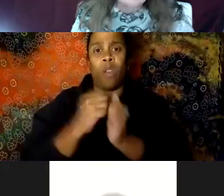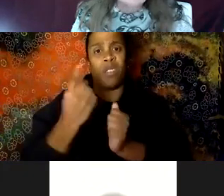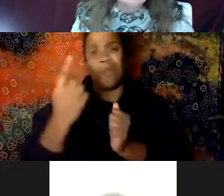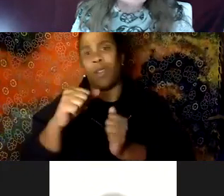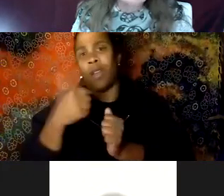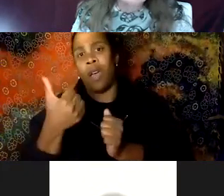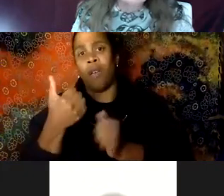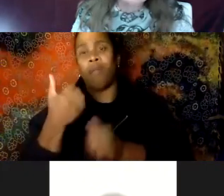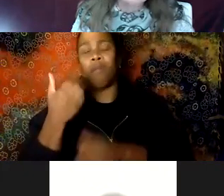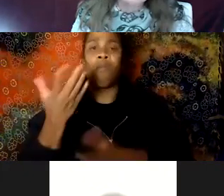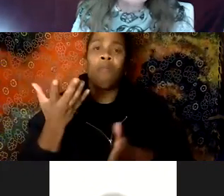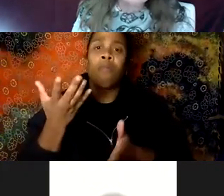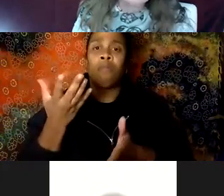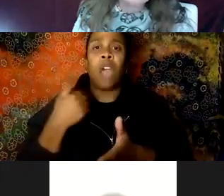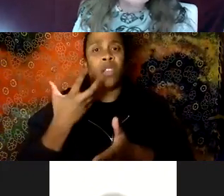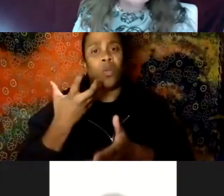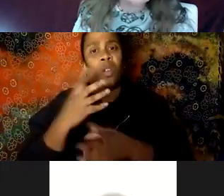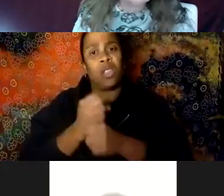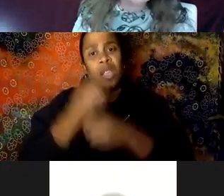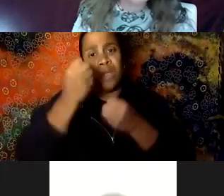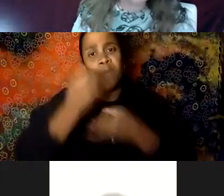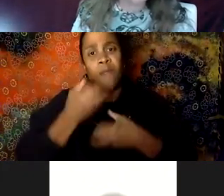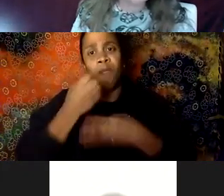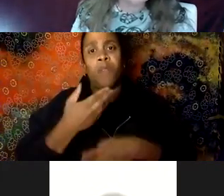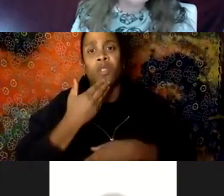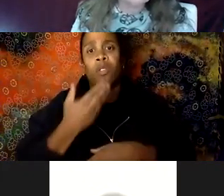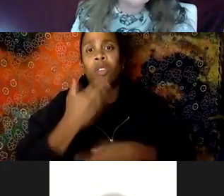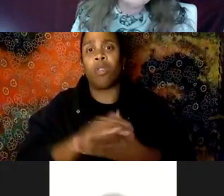I guess just want to hear your insight on all that.